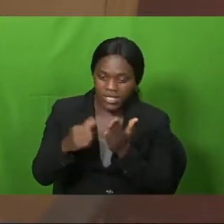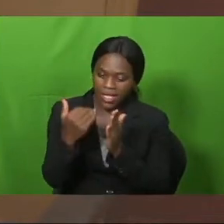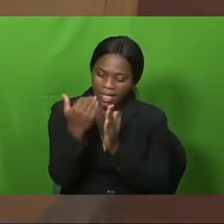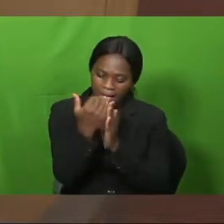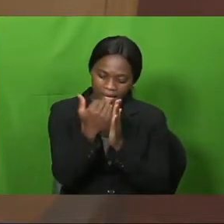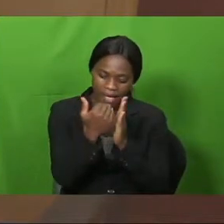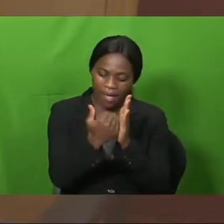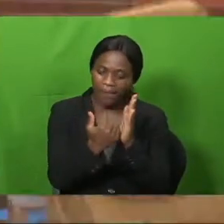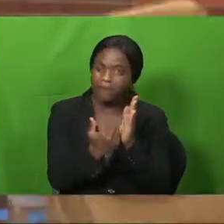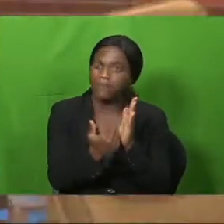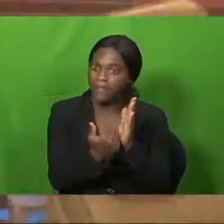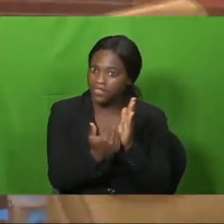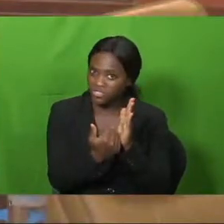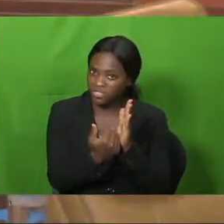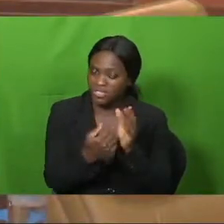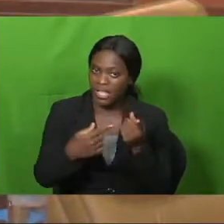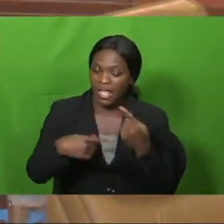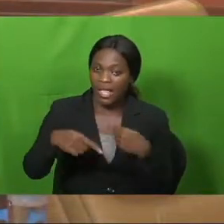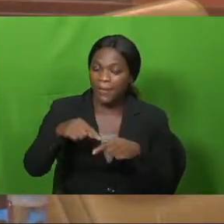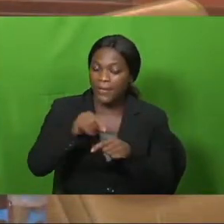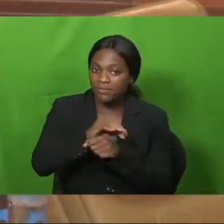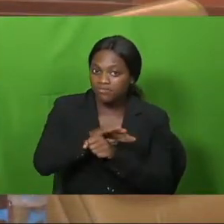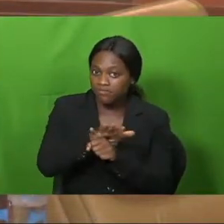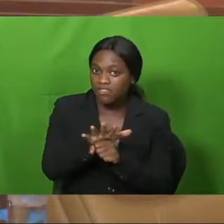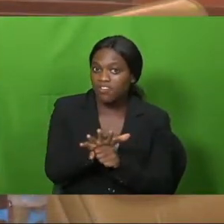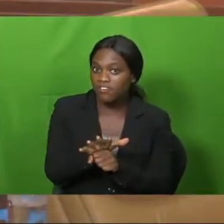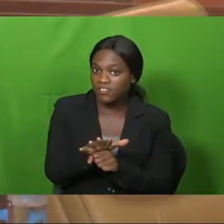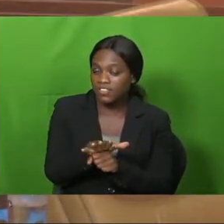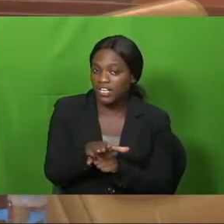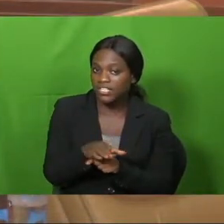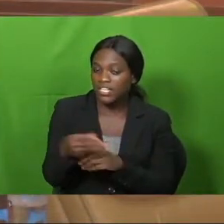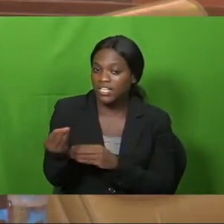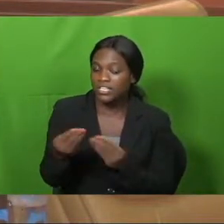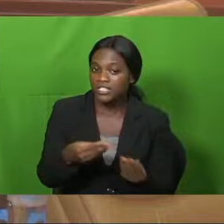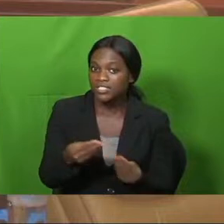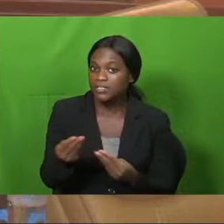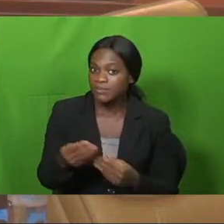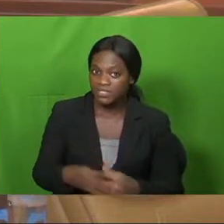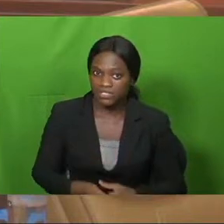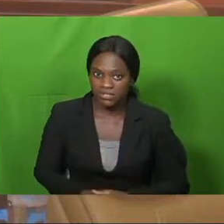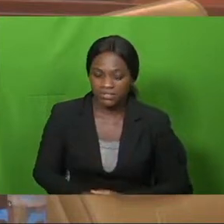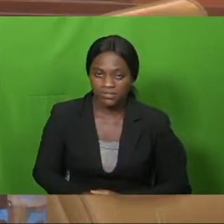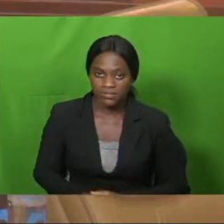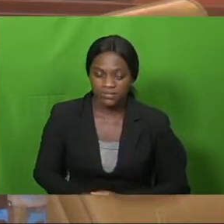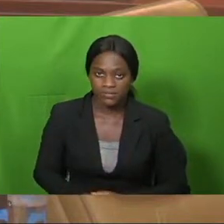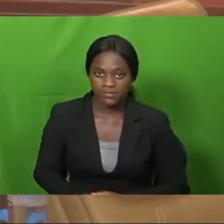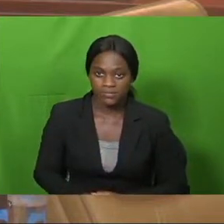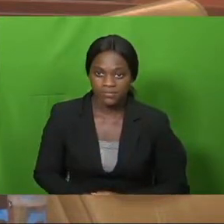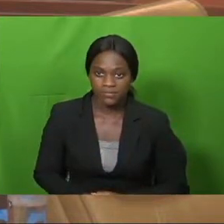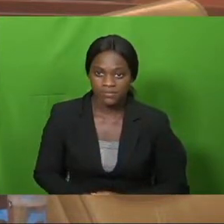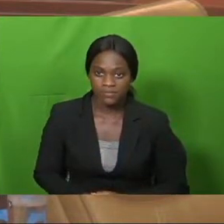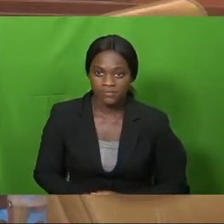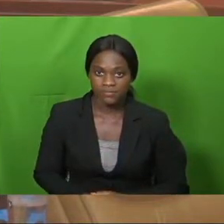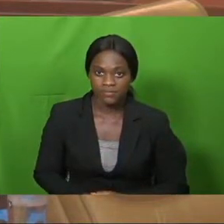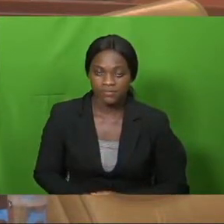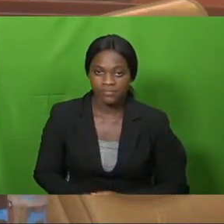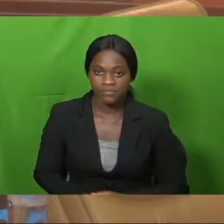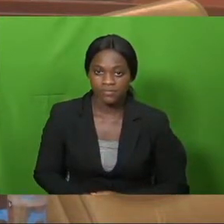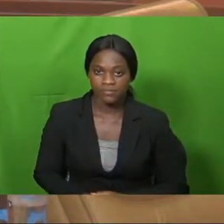relating to the COVID-19 expenditures. If you are